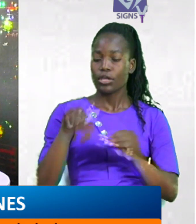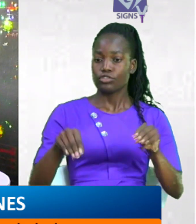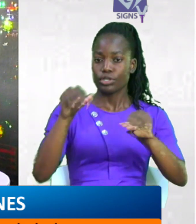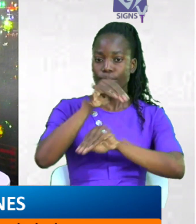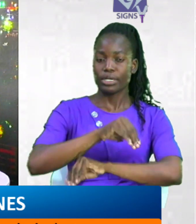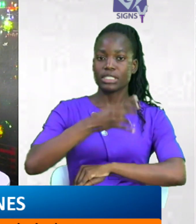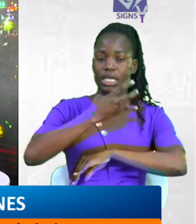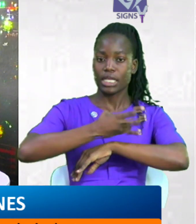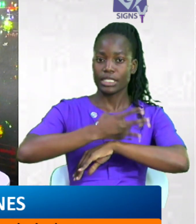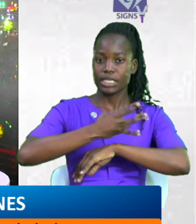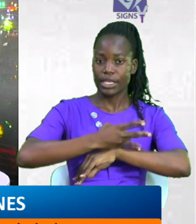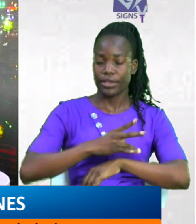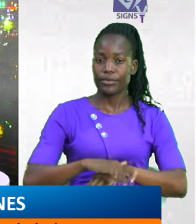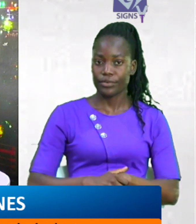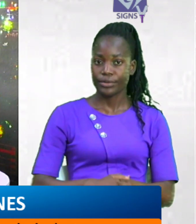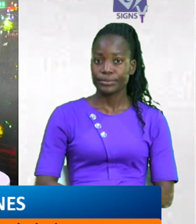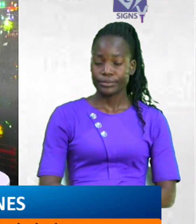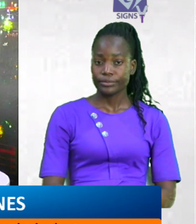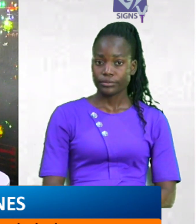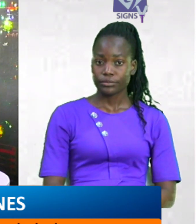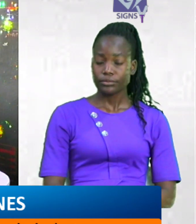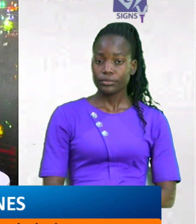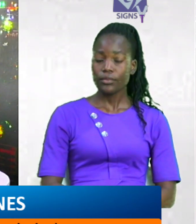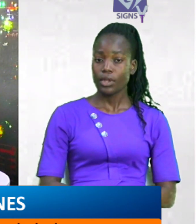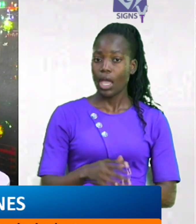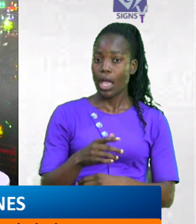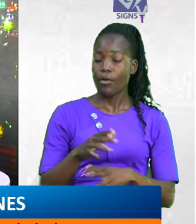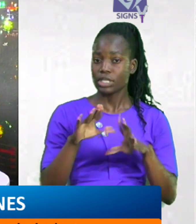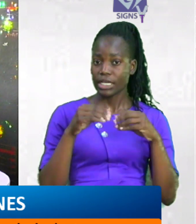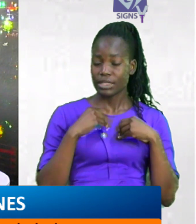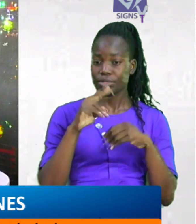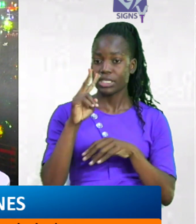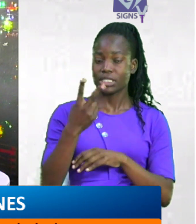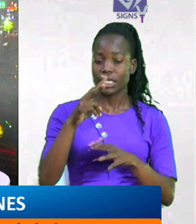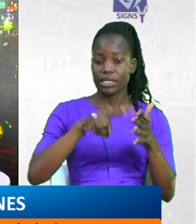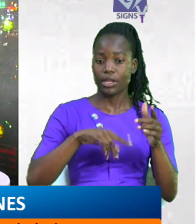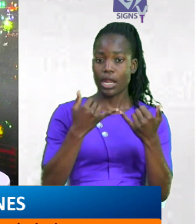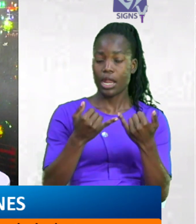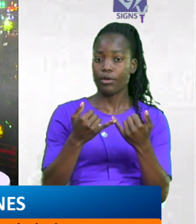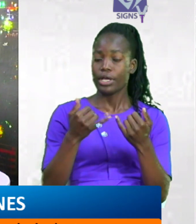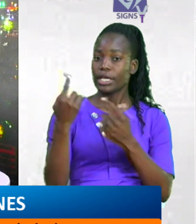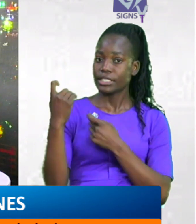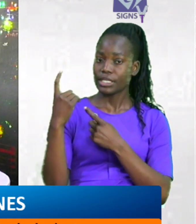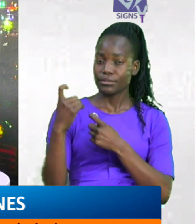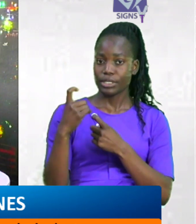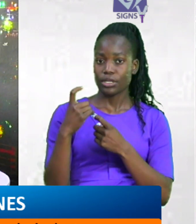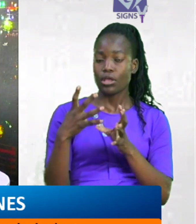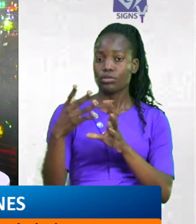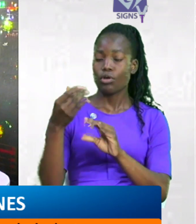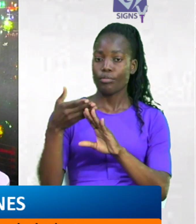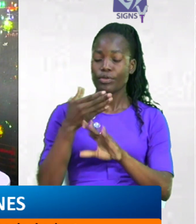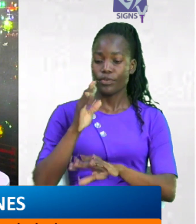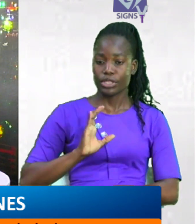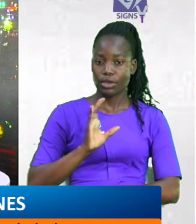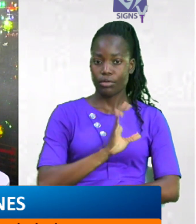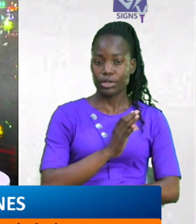Now the bill, which seeks to establish a social security insurance authority to replace the current National Social Insurance Fund